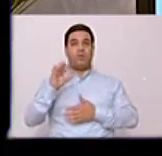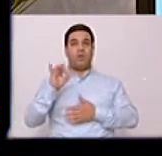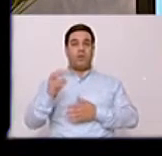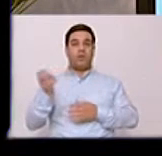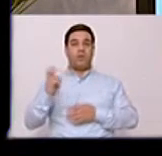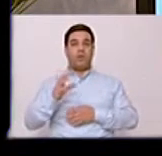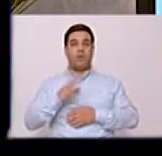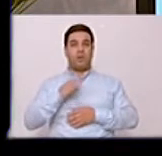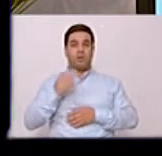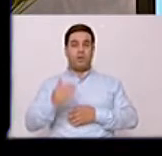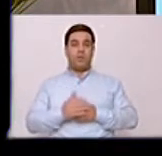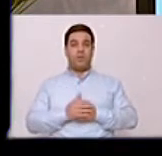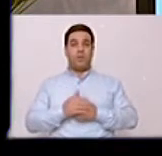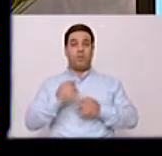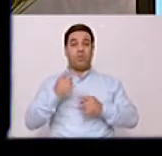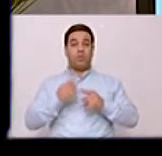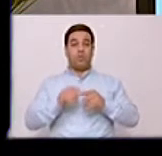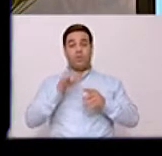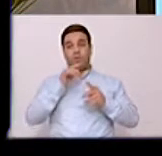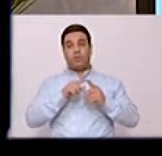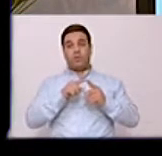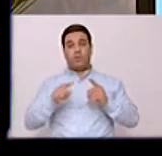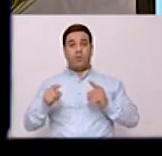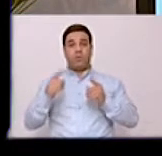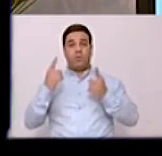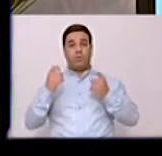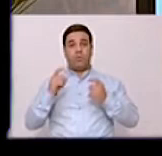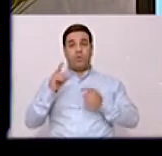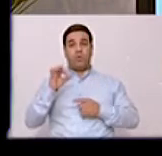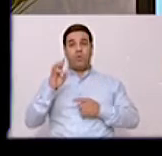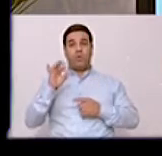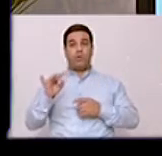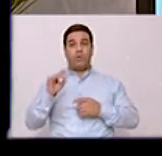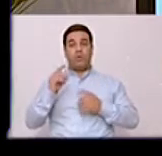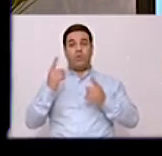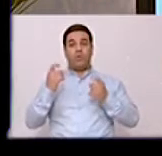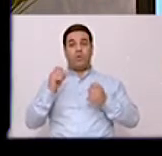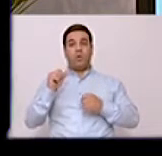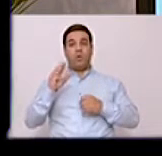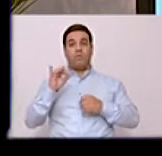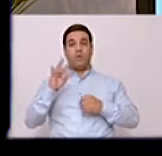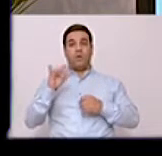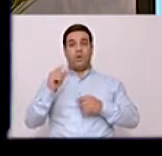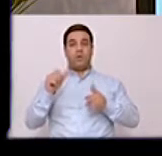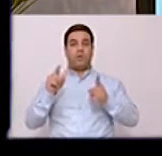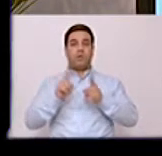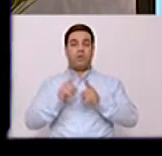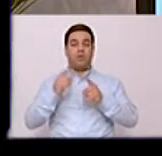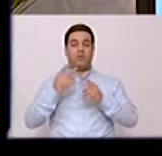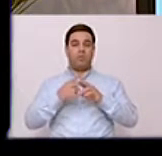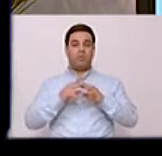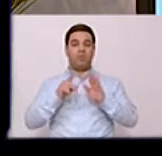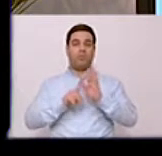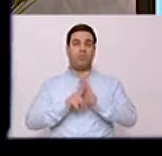kelgan. Shu vaqtdan e'tiboran Buxoro xonligi Buxoro amirligi deb yuritila